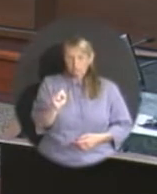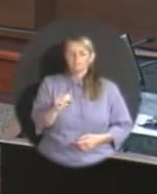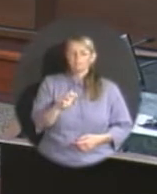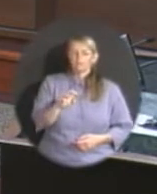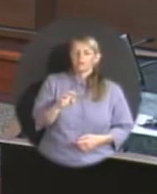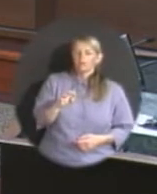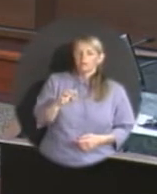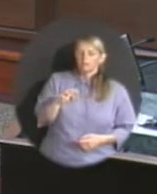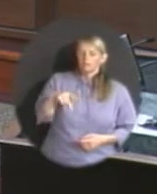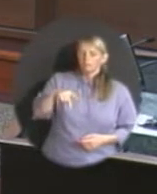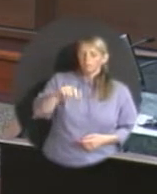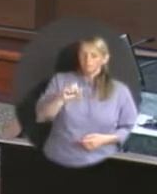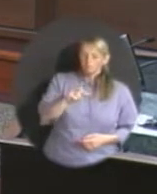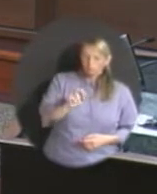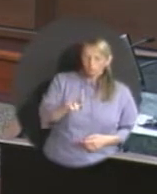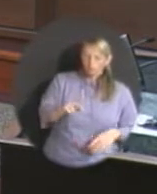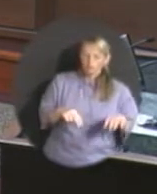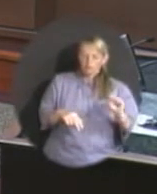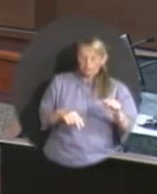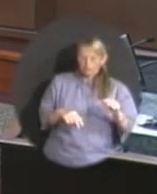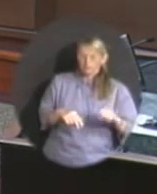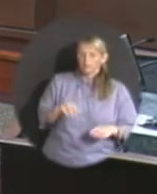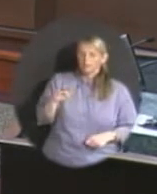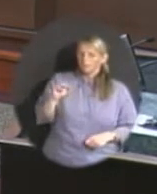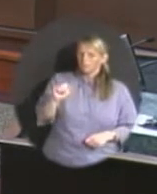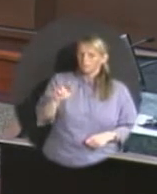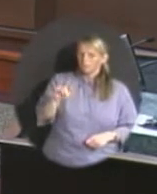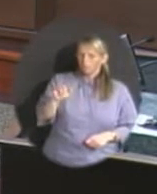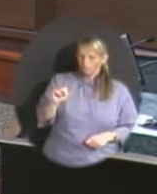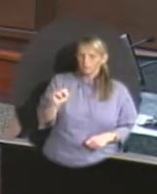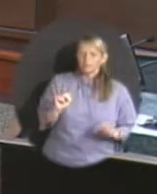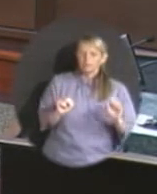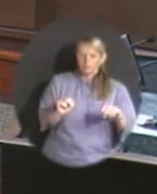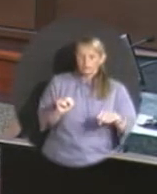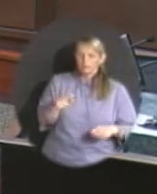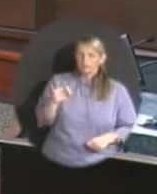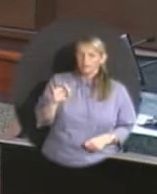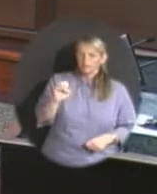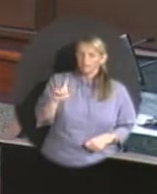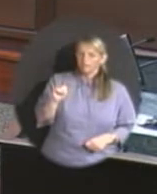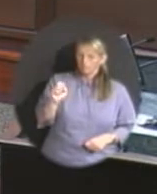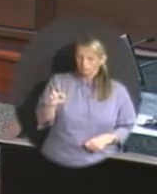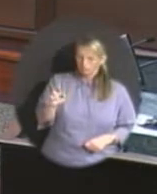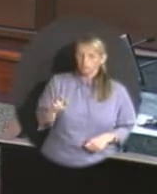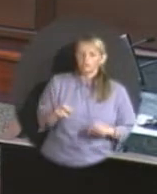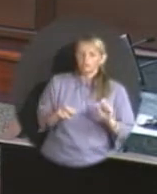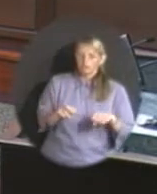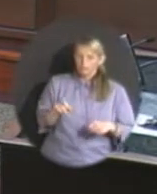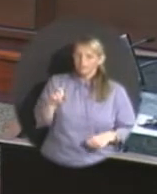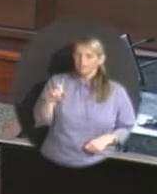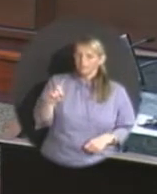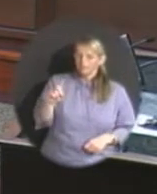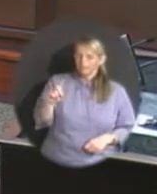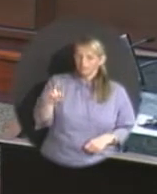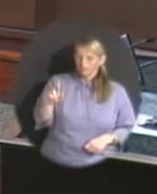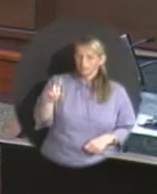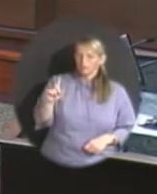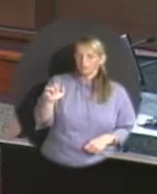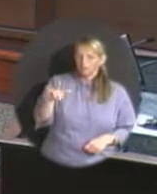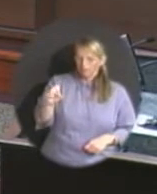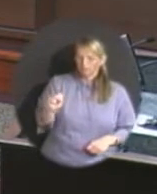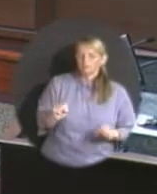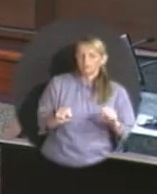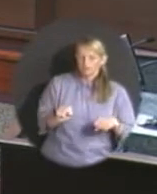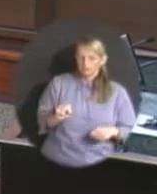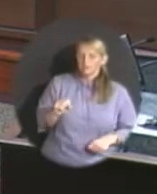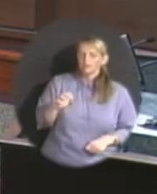Parker, Yes. Mrs. Martin, Yes. Mrs. Felter, Yes. Dr. Daniels. Yes. Ms. Ashley,